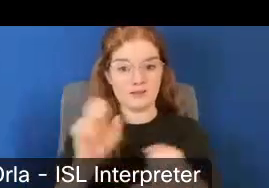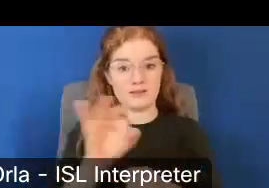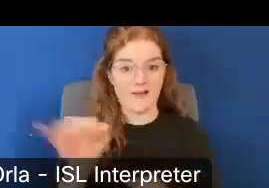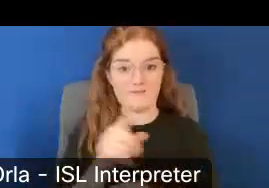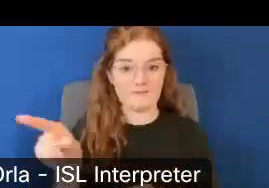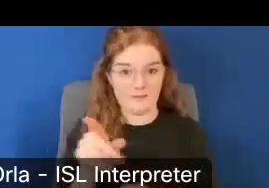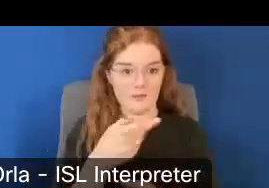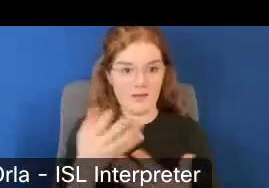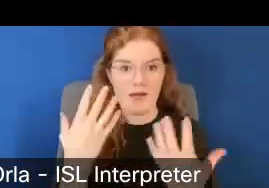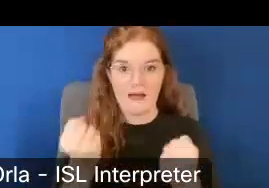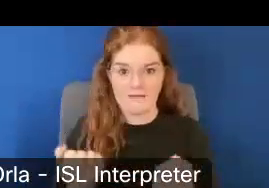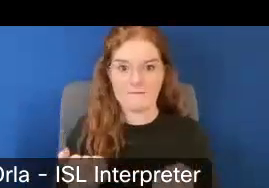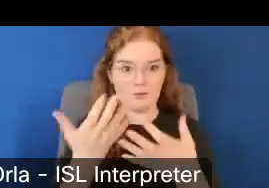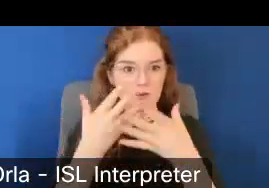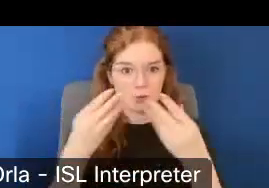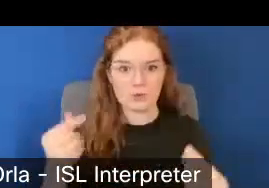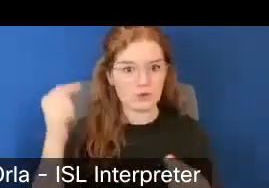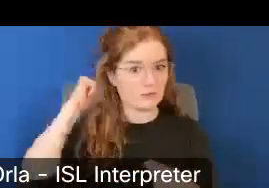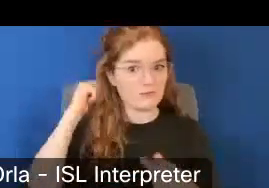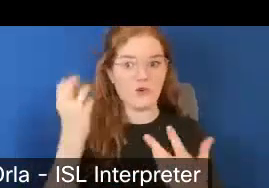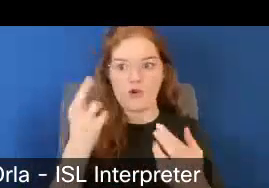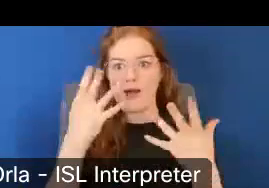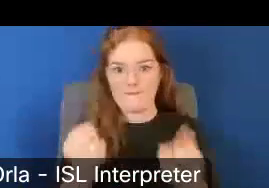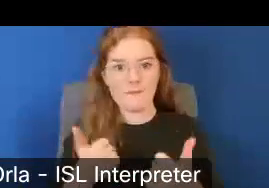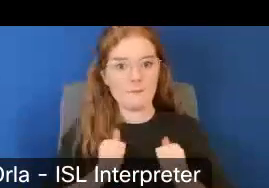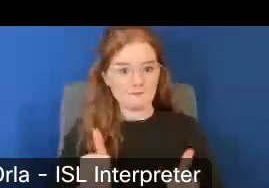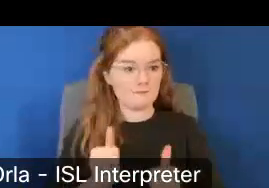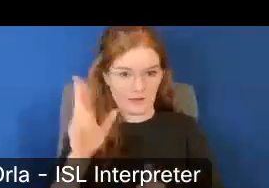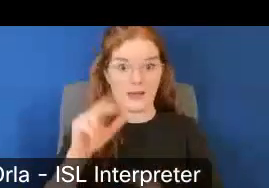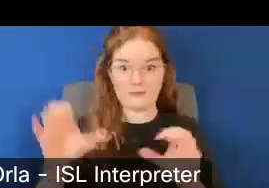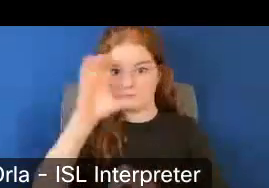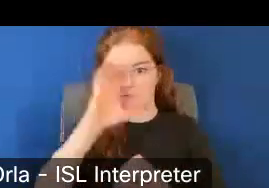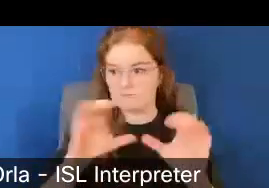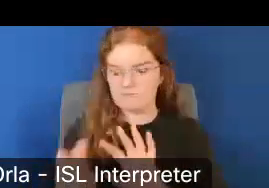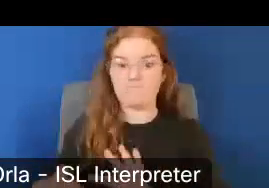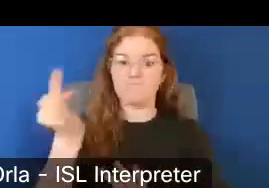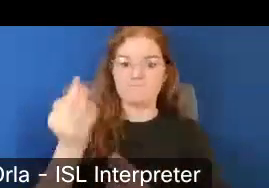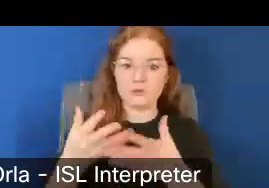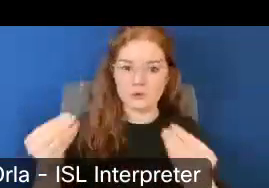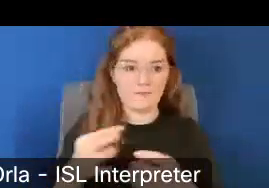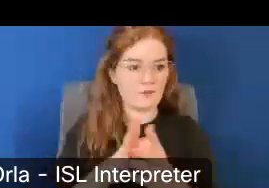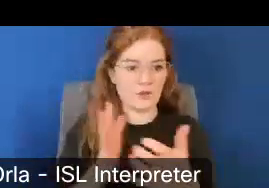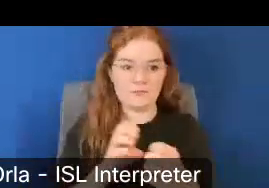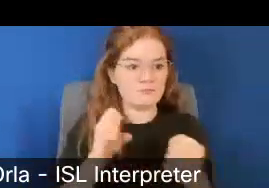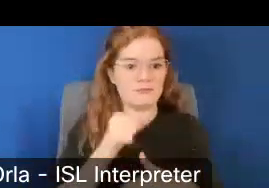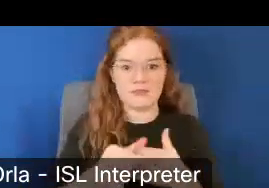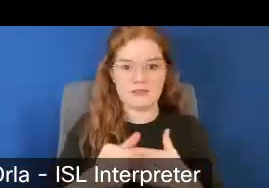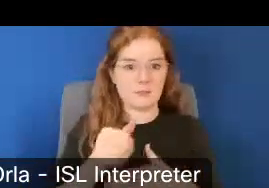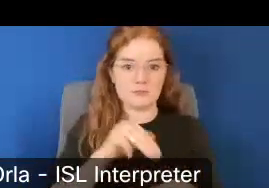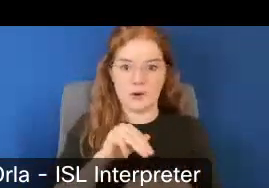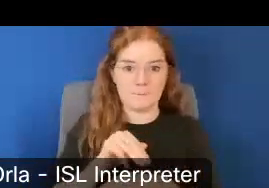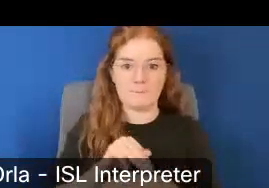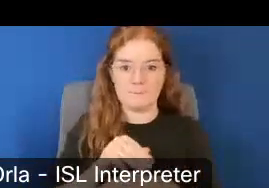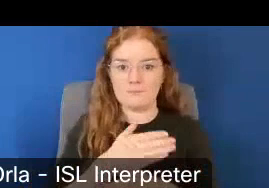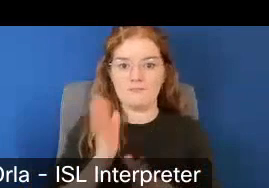believe have the solutions or have the ability to find the solutions to the everyday problems that they come across in the